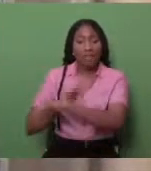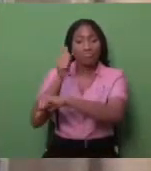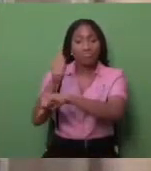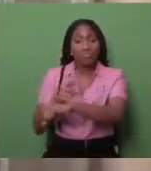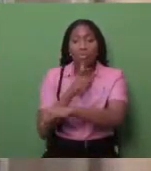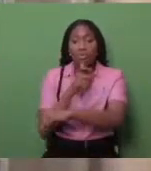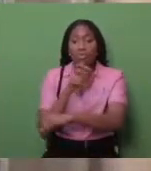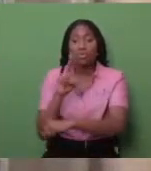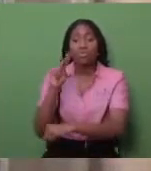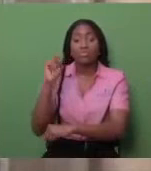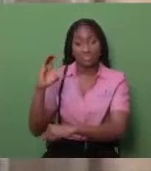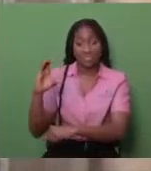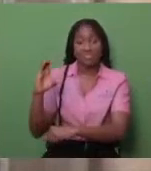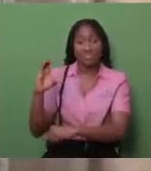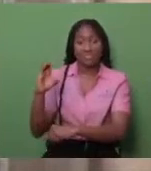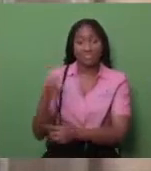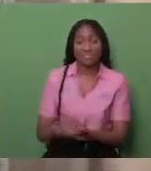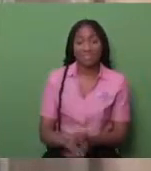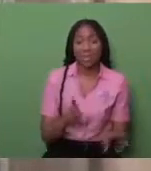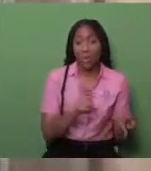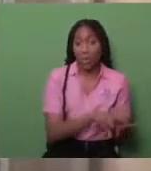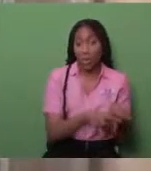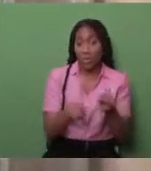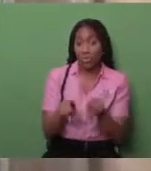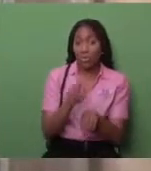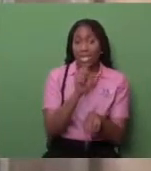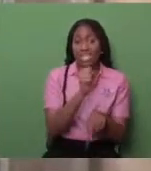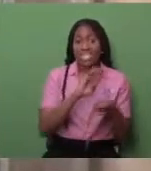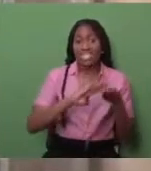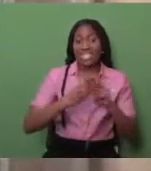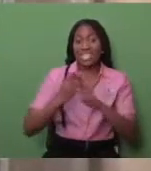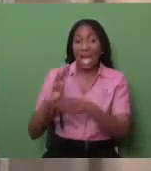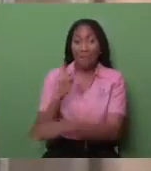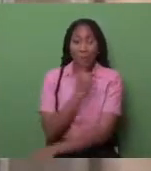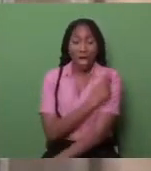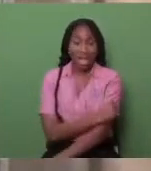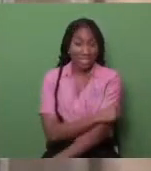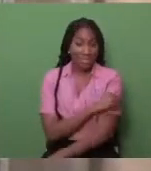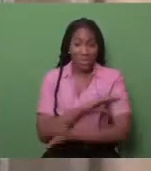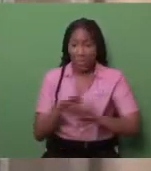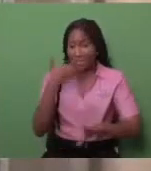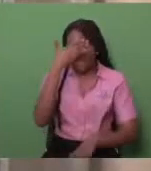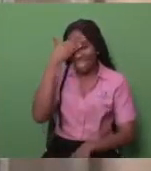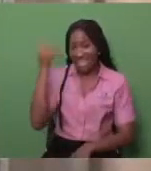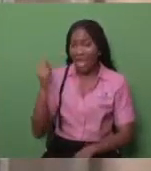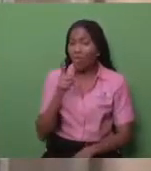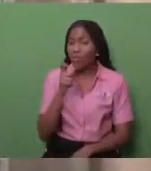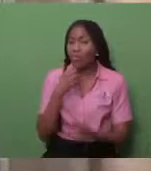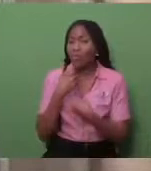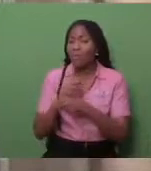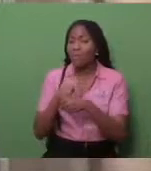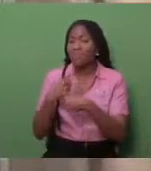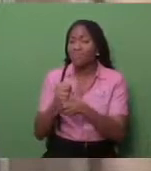Don't forget the Scarborough Hospital, man. Don't forget that. Completed under my government.